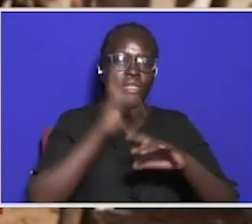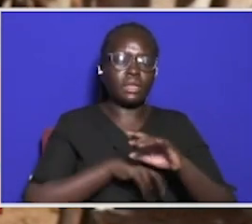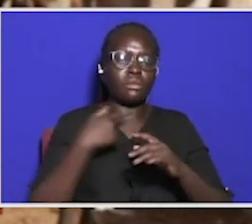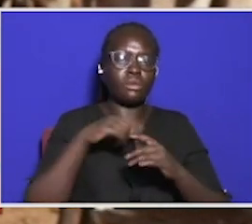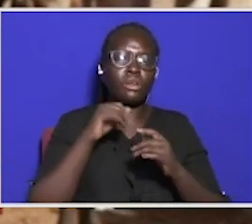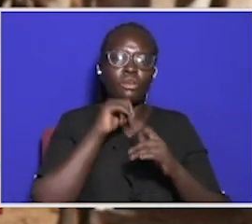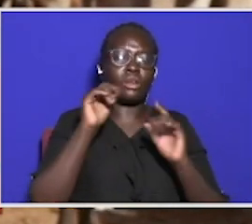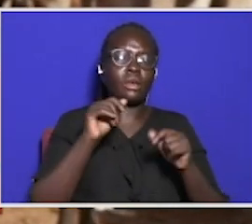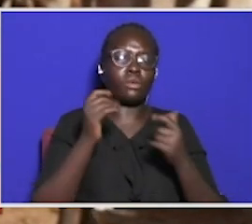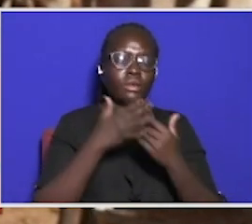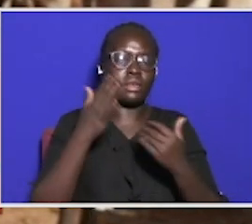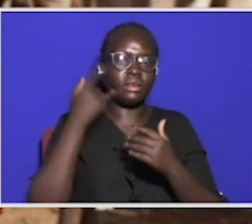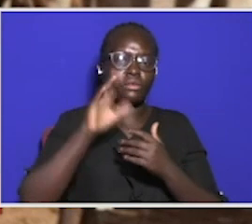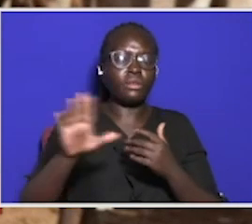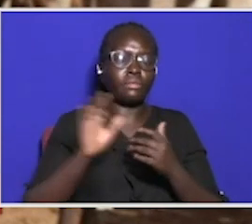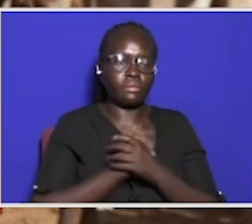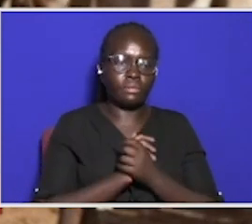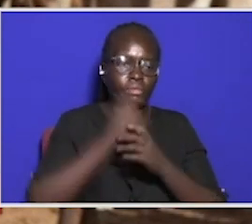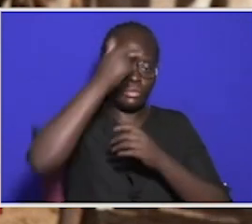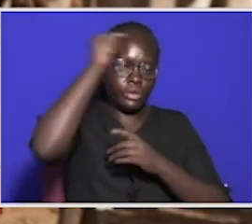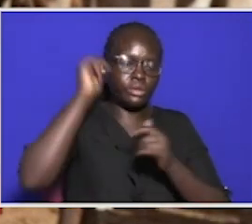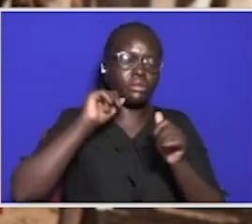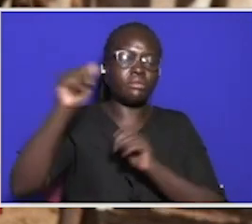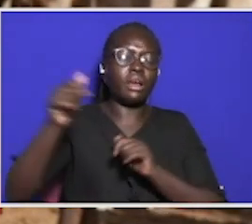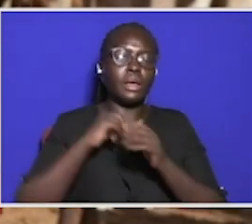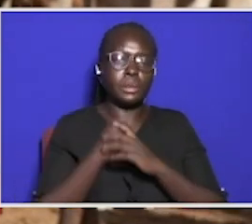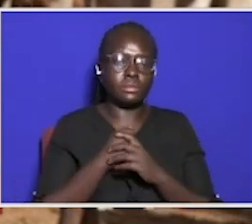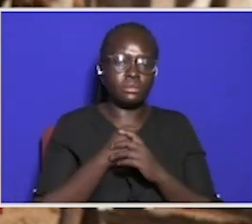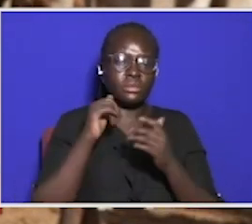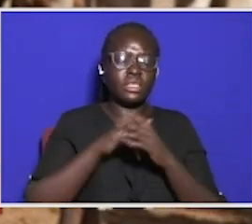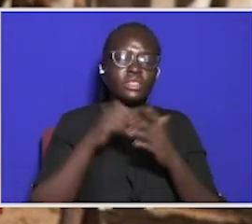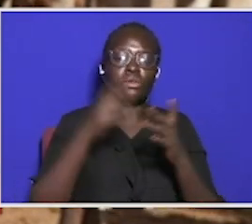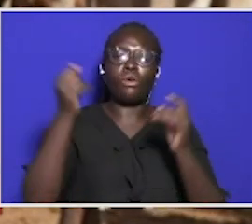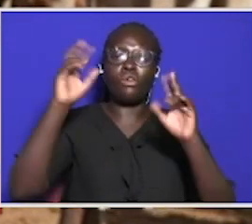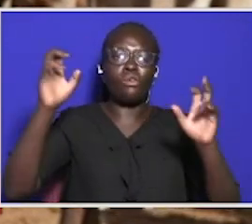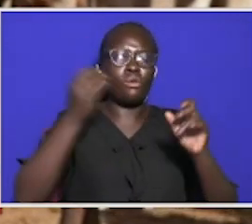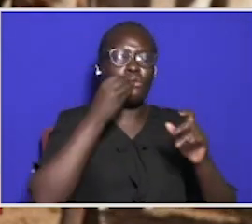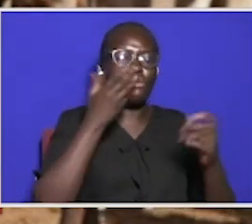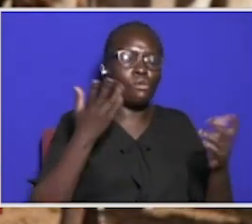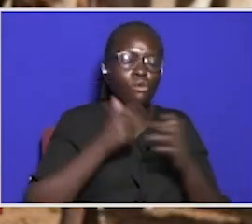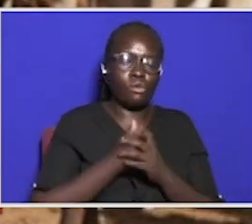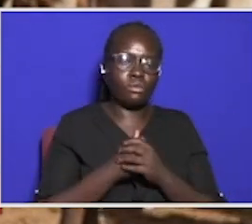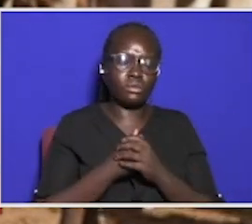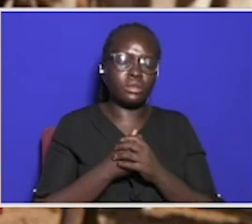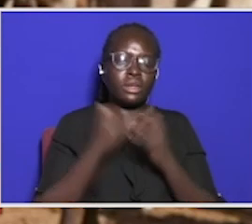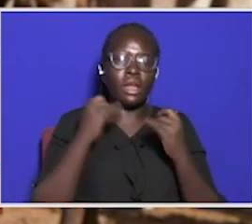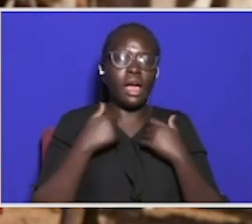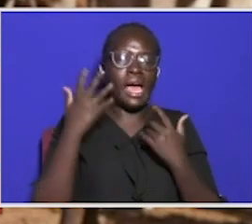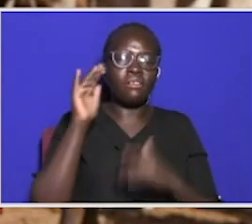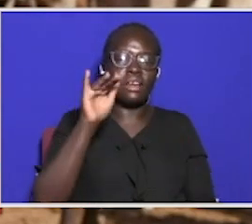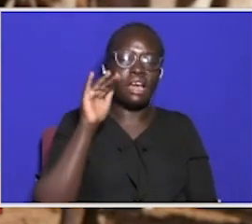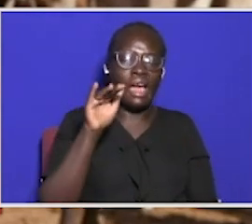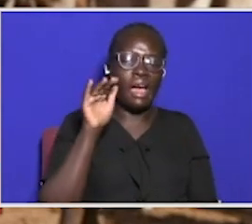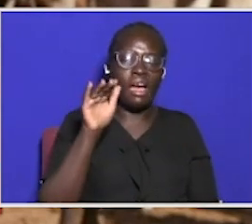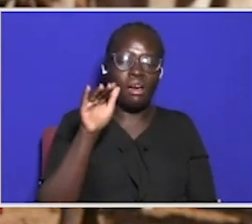able to handle the animals because they are far off into the grazing lands. Like right now we just have the camels.